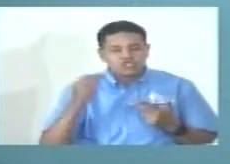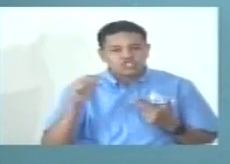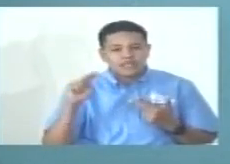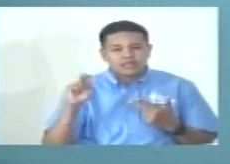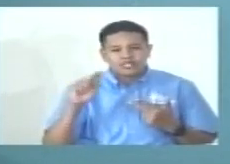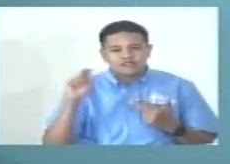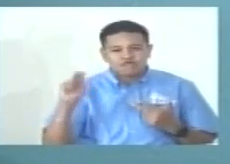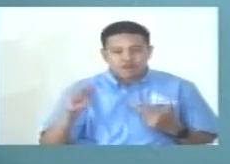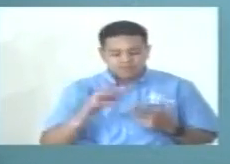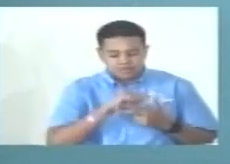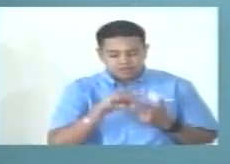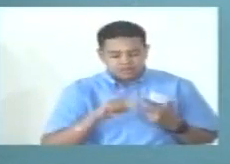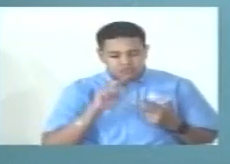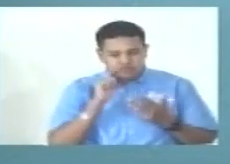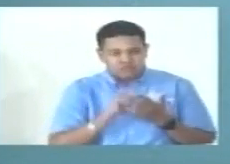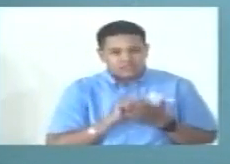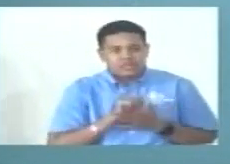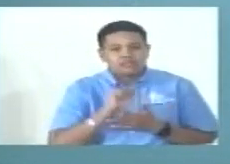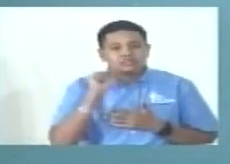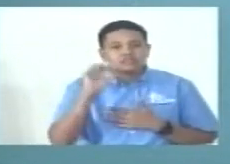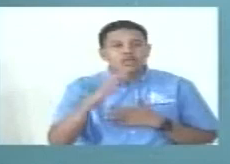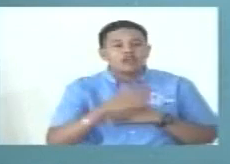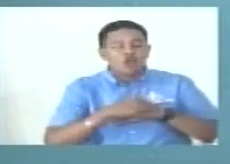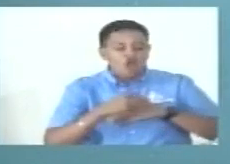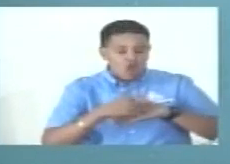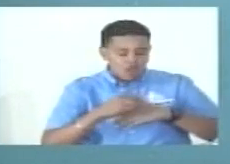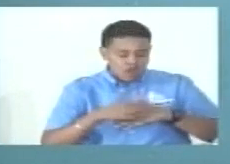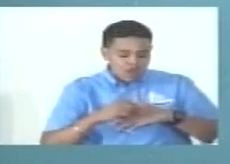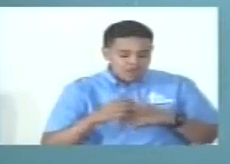you send copies of the